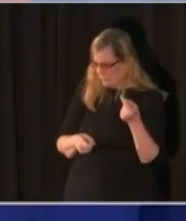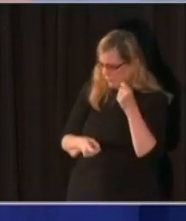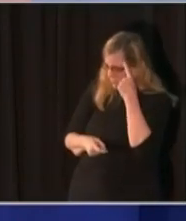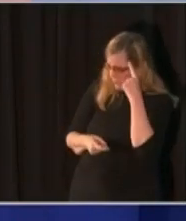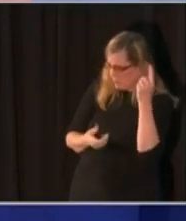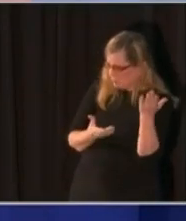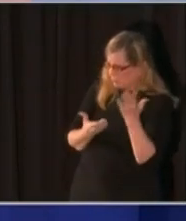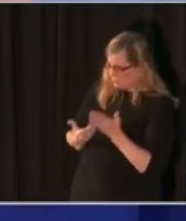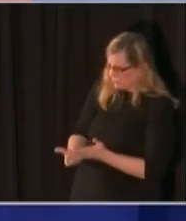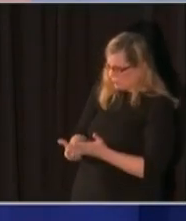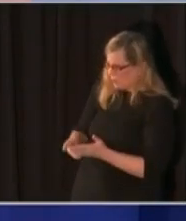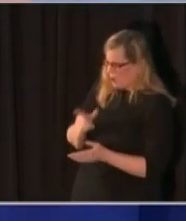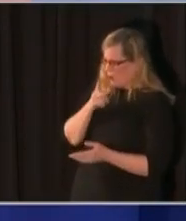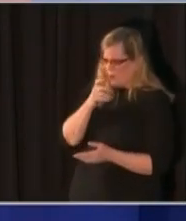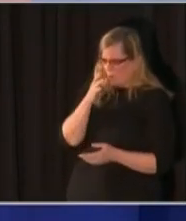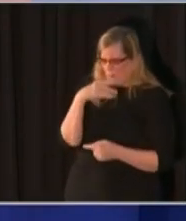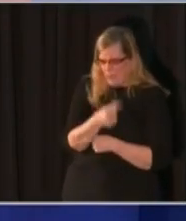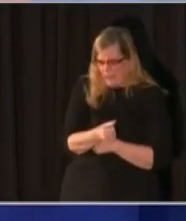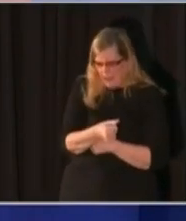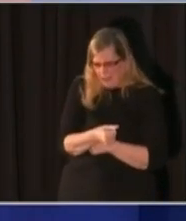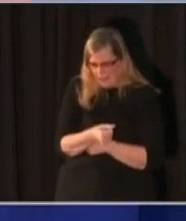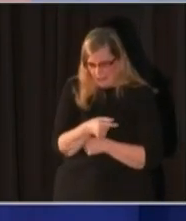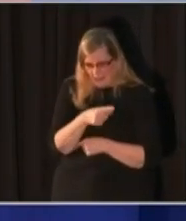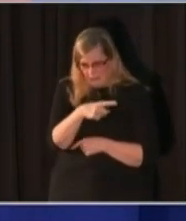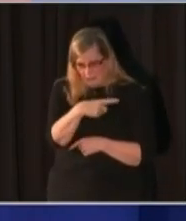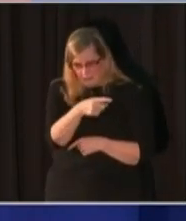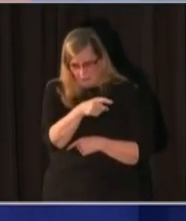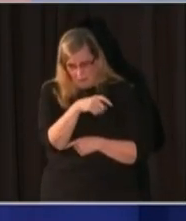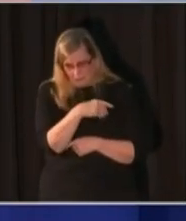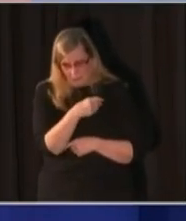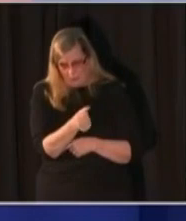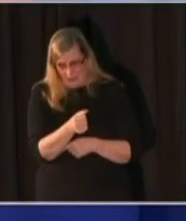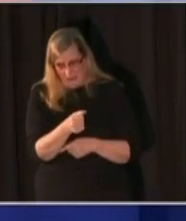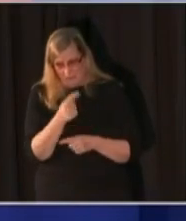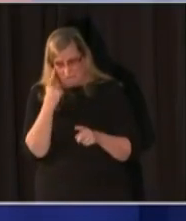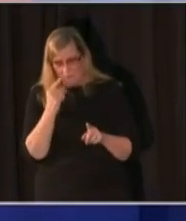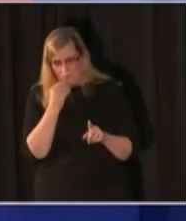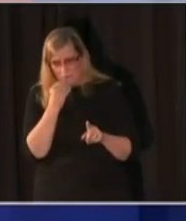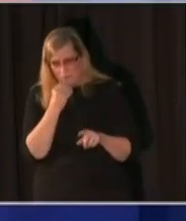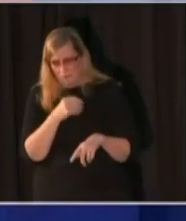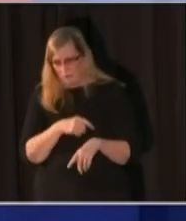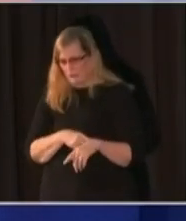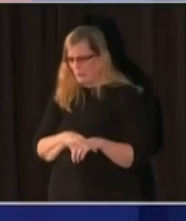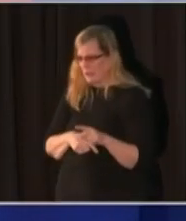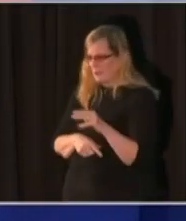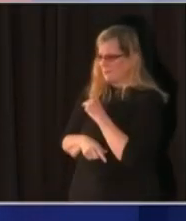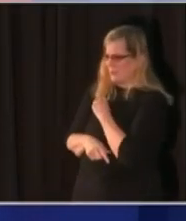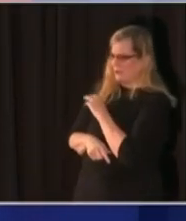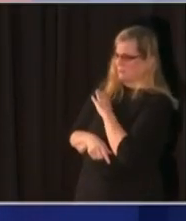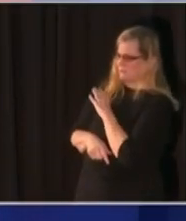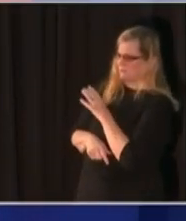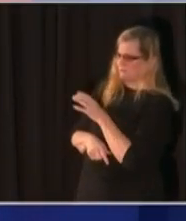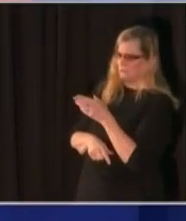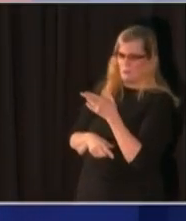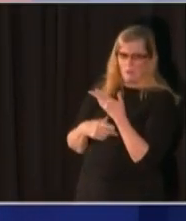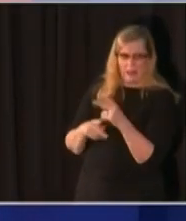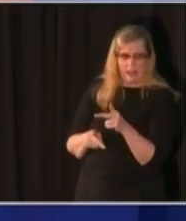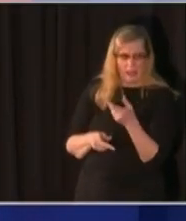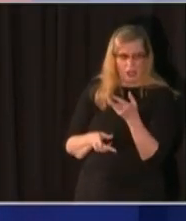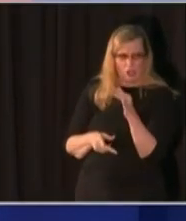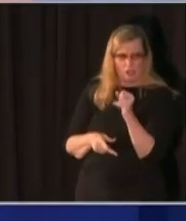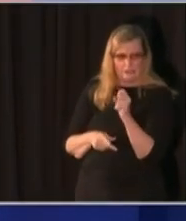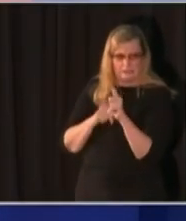or who pays for that? Does the person have to pay for the groceries? We are, and I'm going to turn it to Chris and Laura to talk